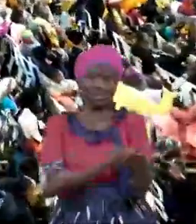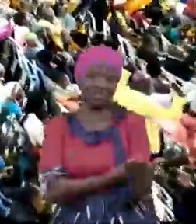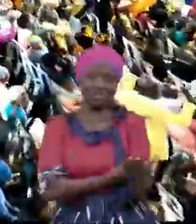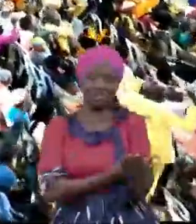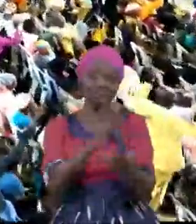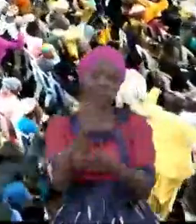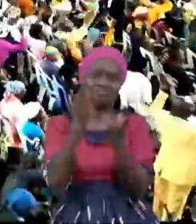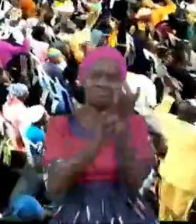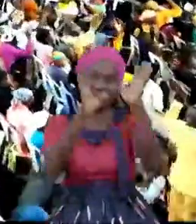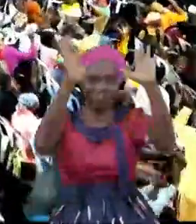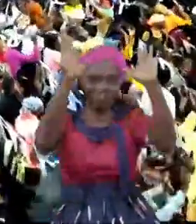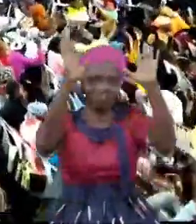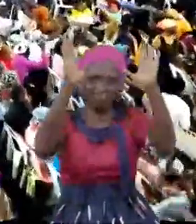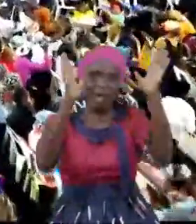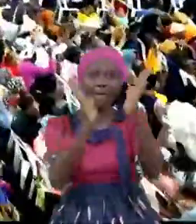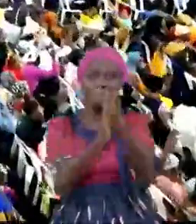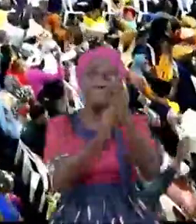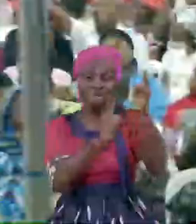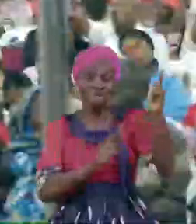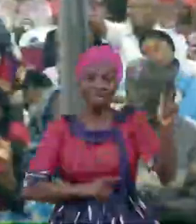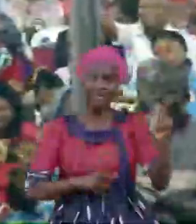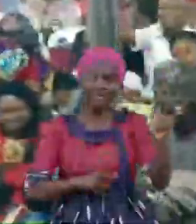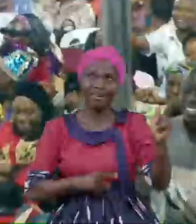Praise the Lord, salvation.